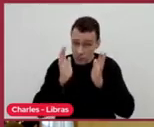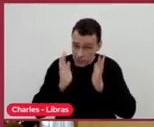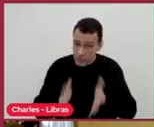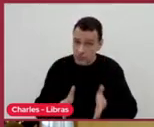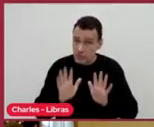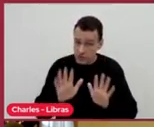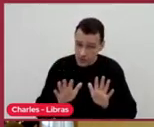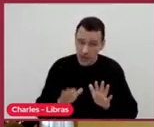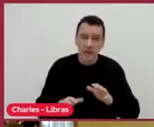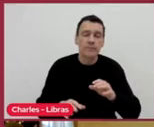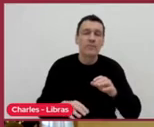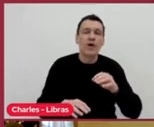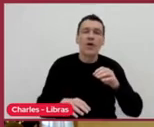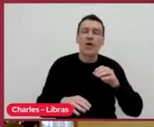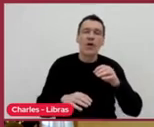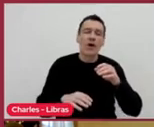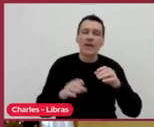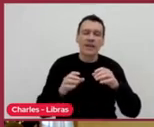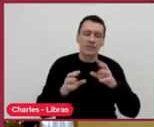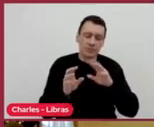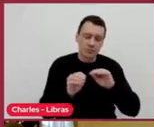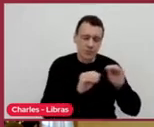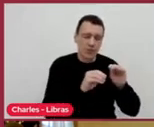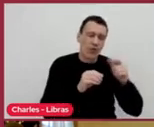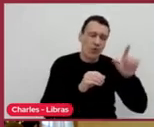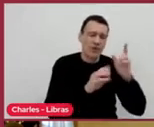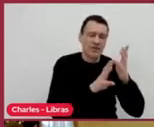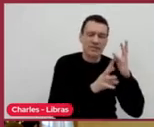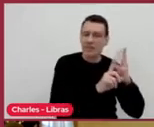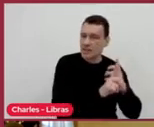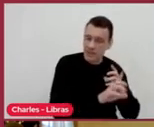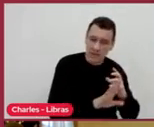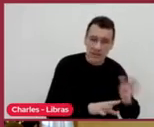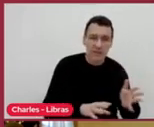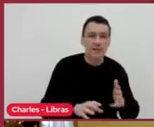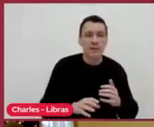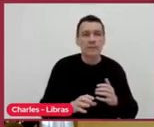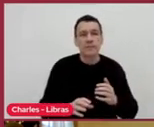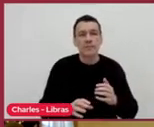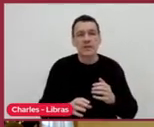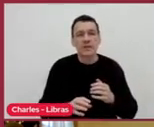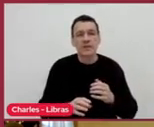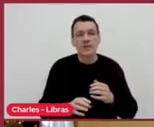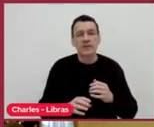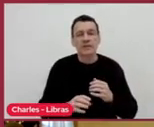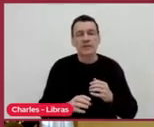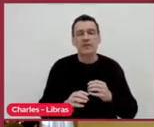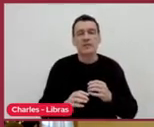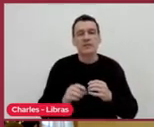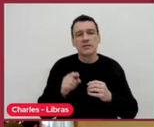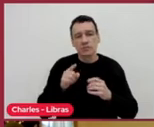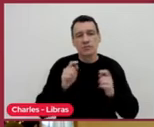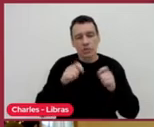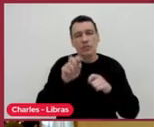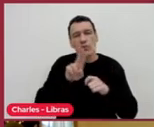other queries and not query the FTP files. It will just use what is in cache.